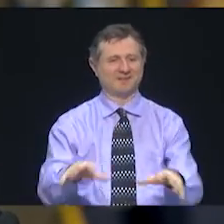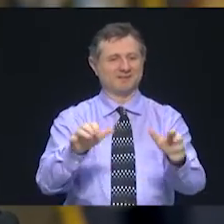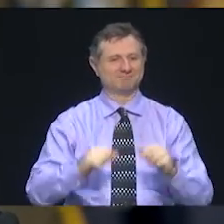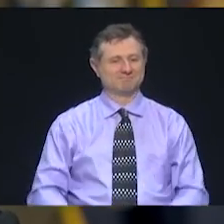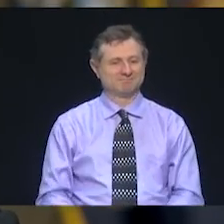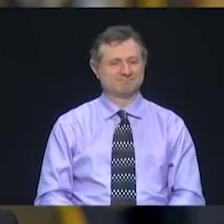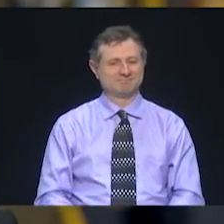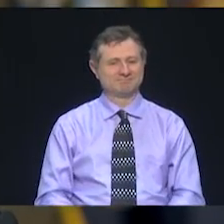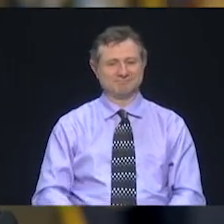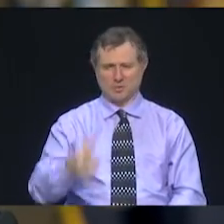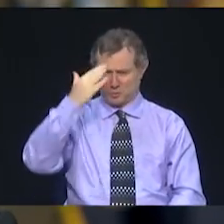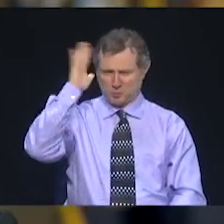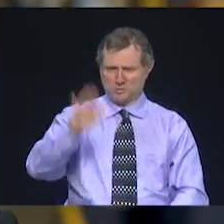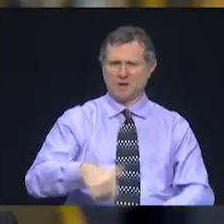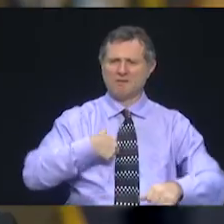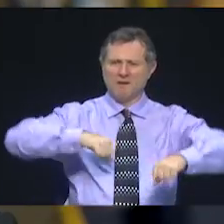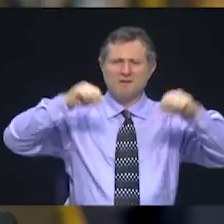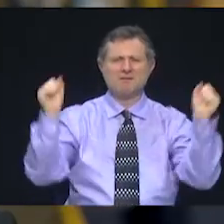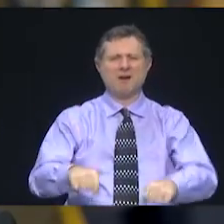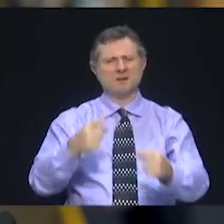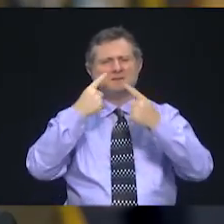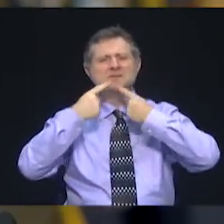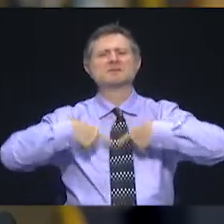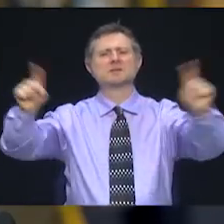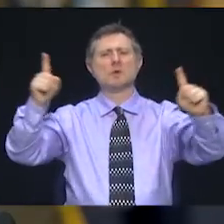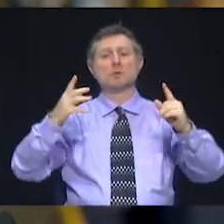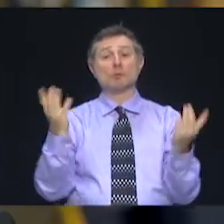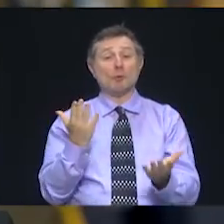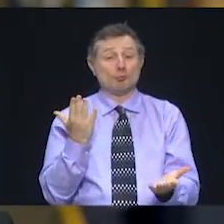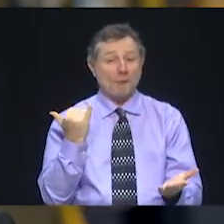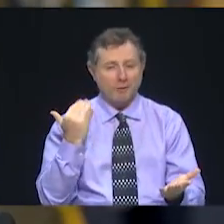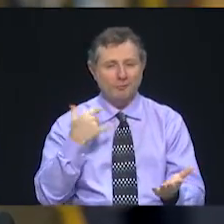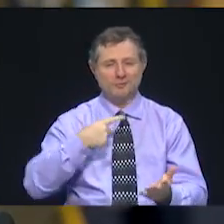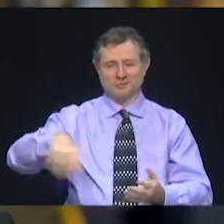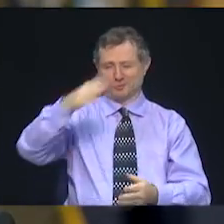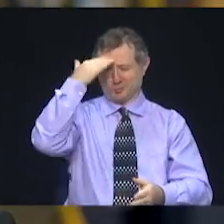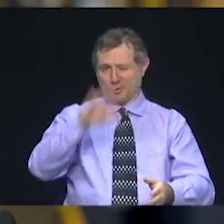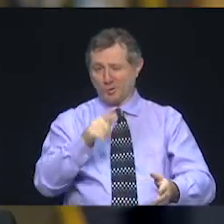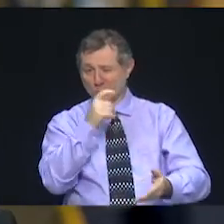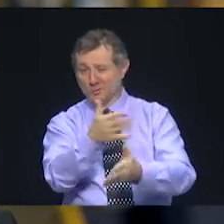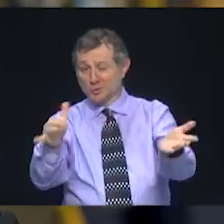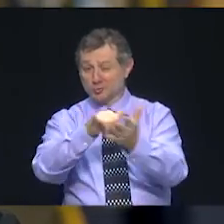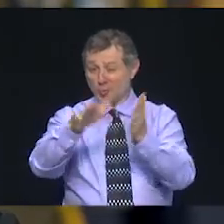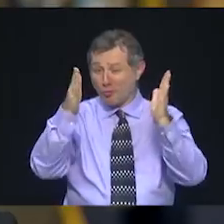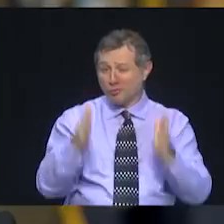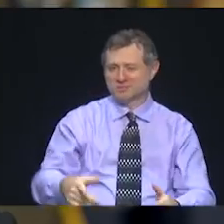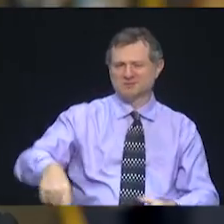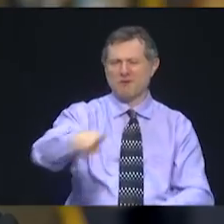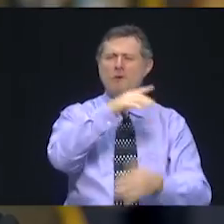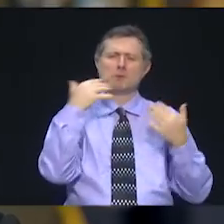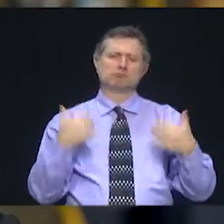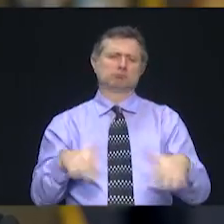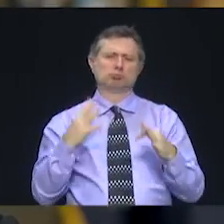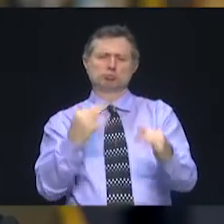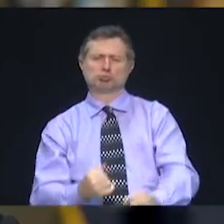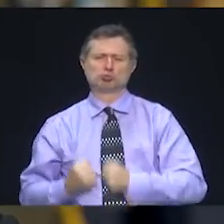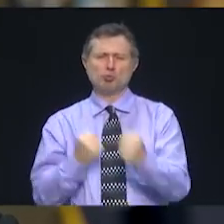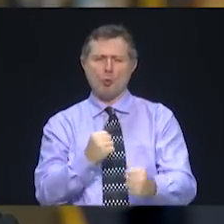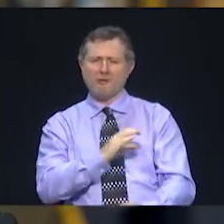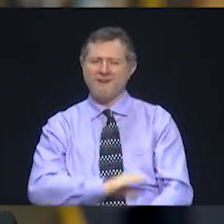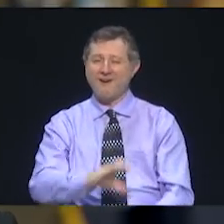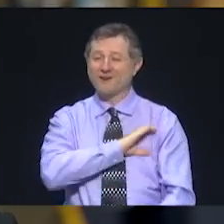things because I know the strength and the character of New Yorkers. Look at the progress we made on